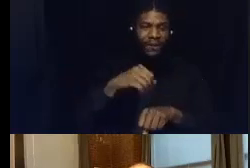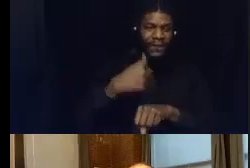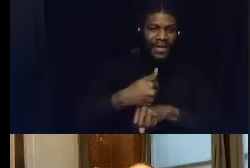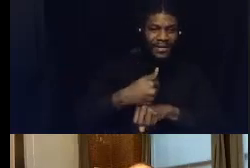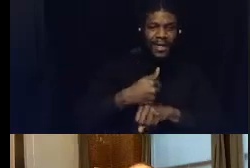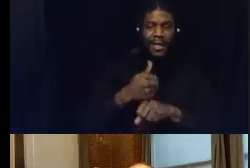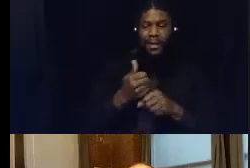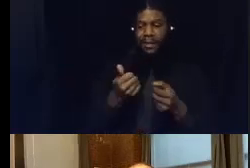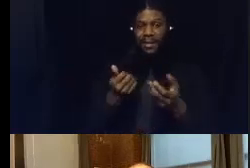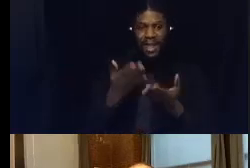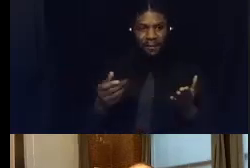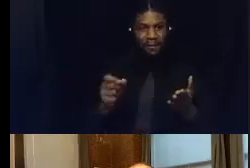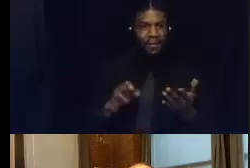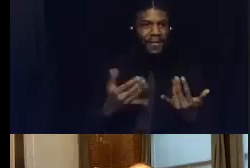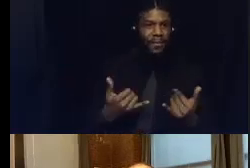life.